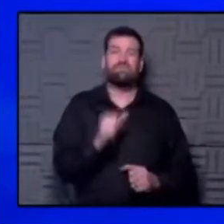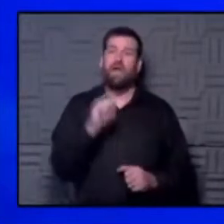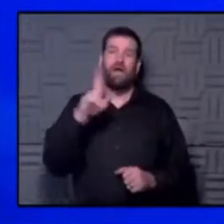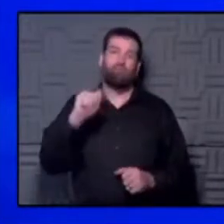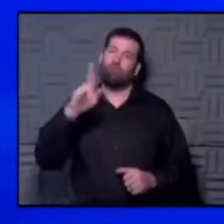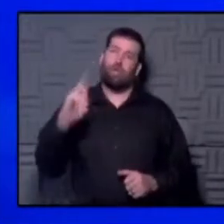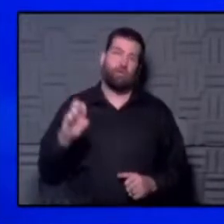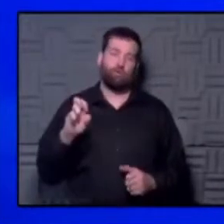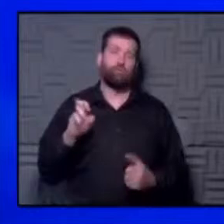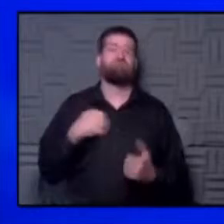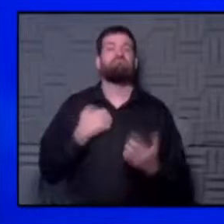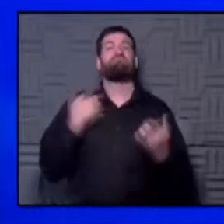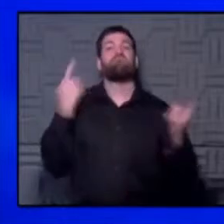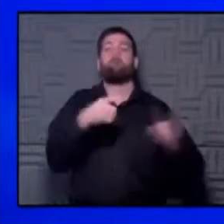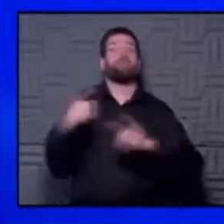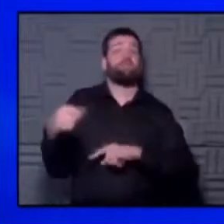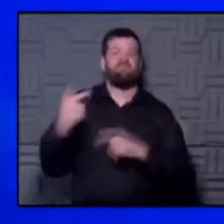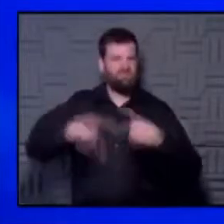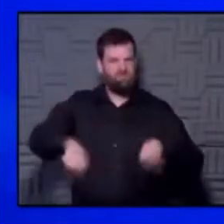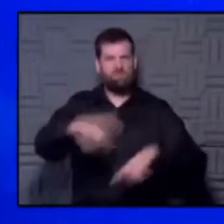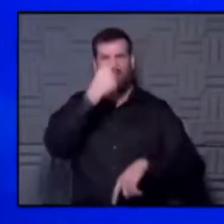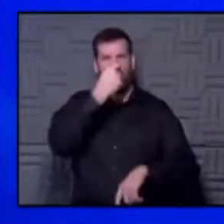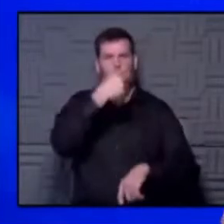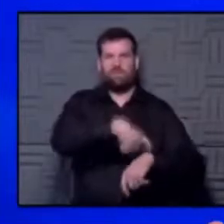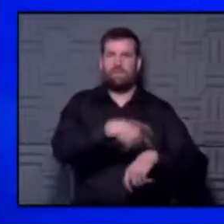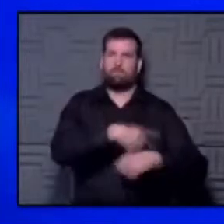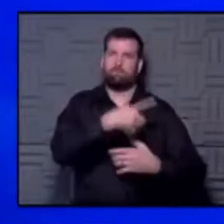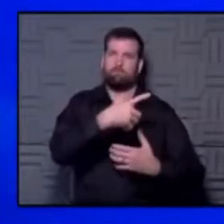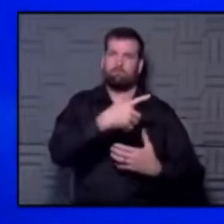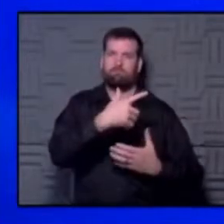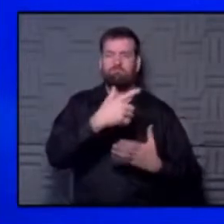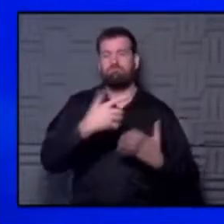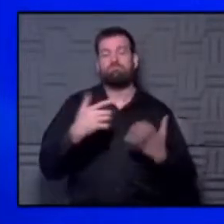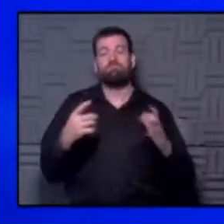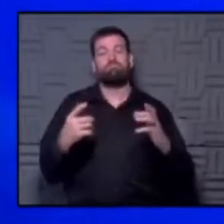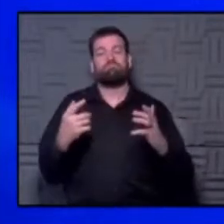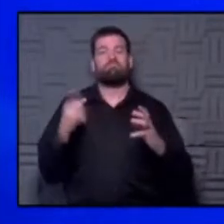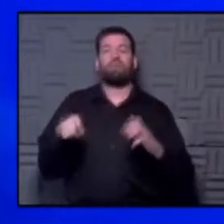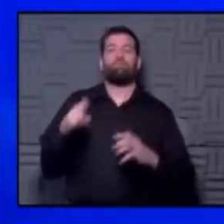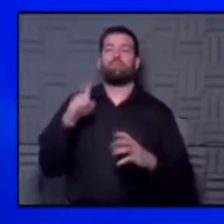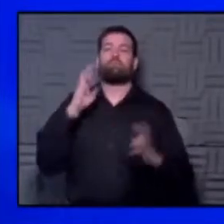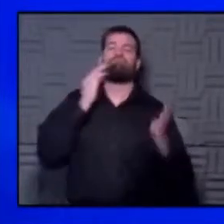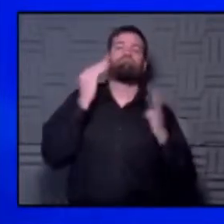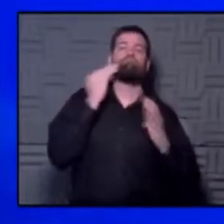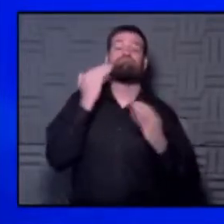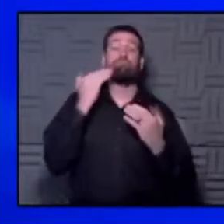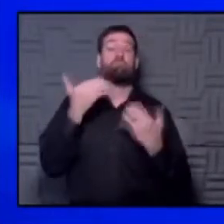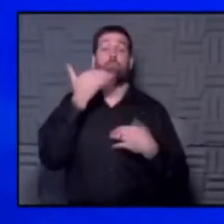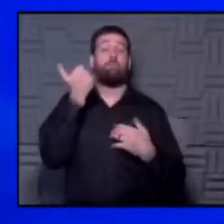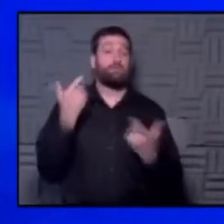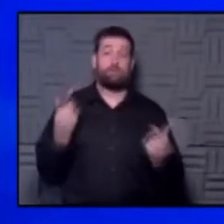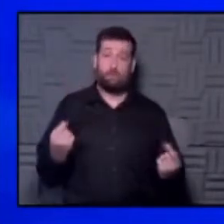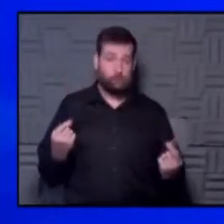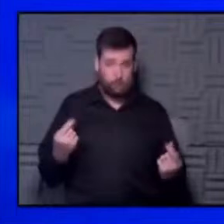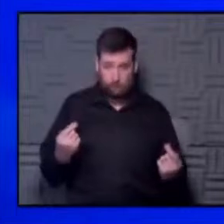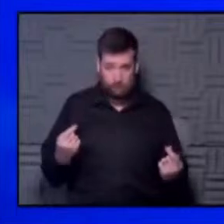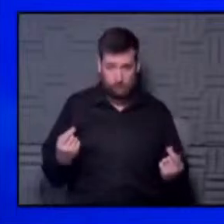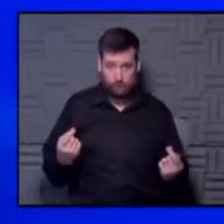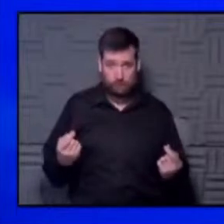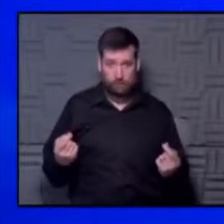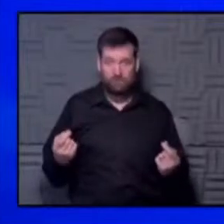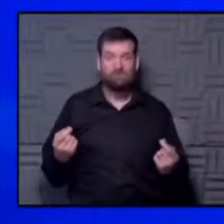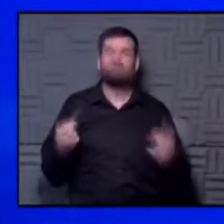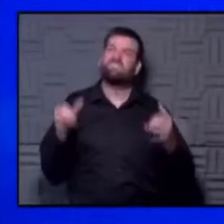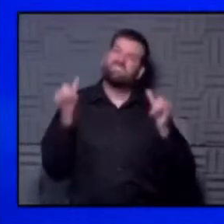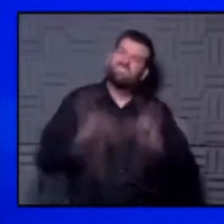of the cold season. So I think we just have to be vigilant for that. Again, the best way to protect yourself from that is